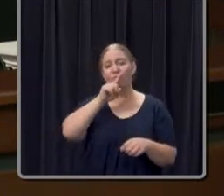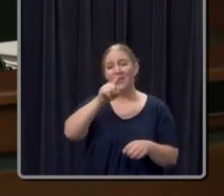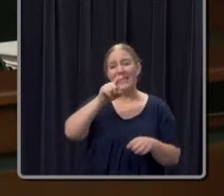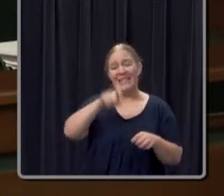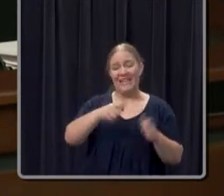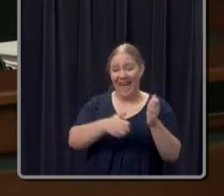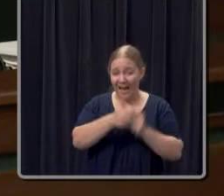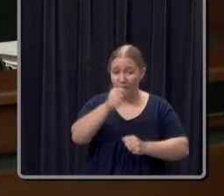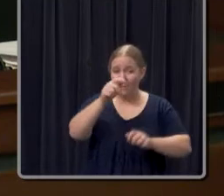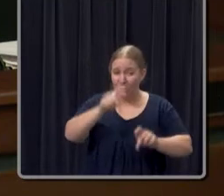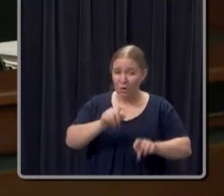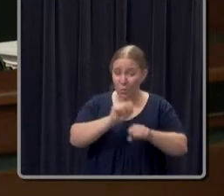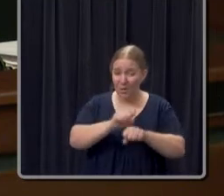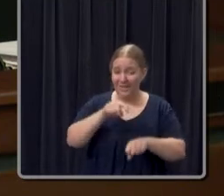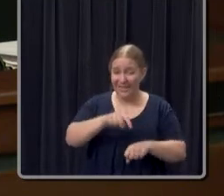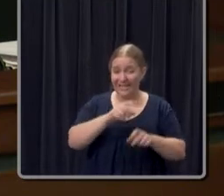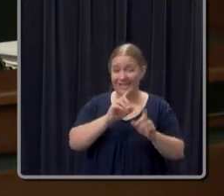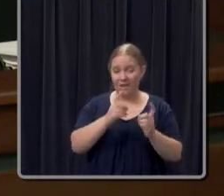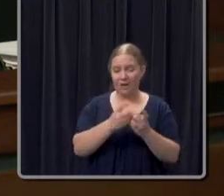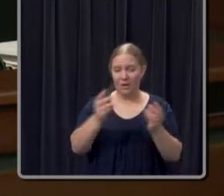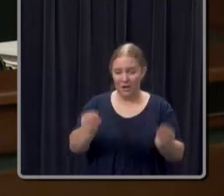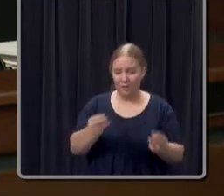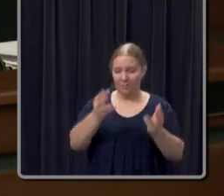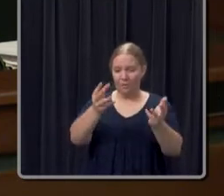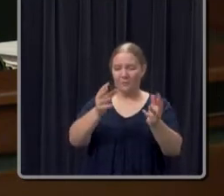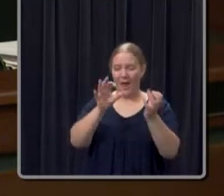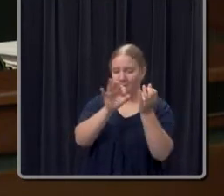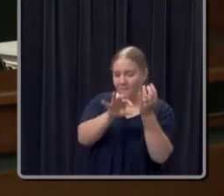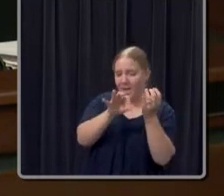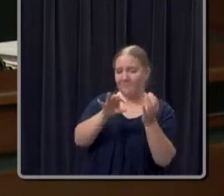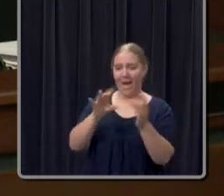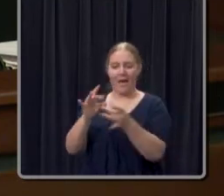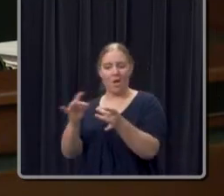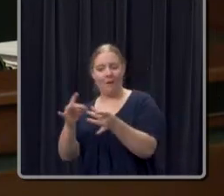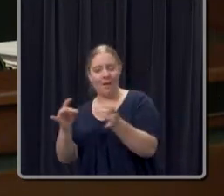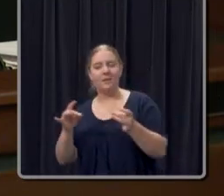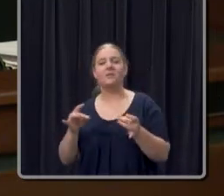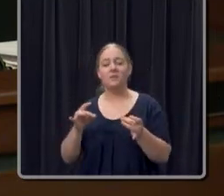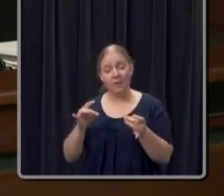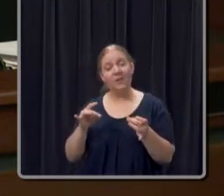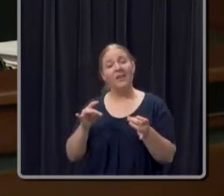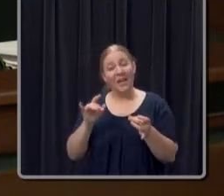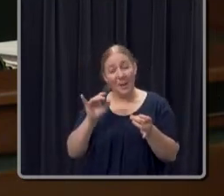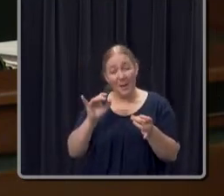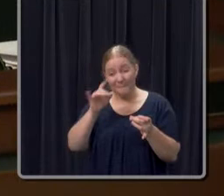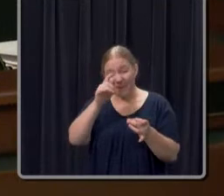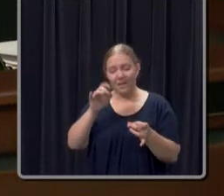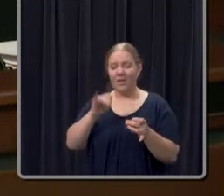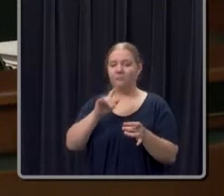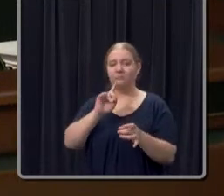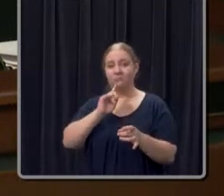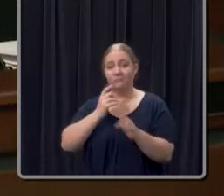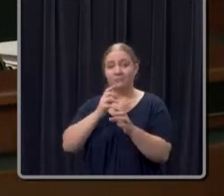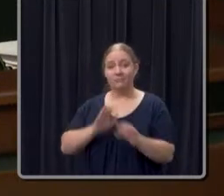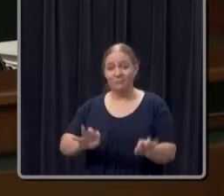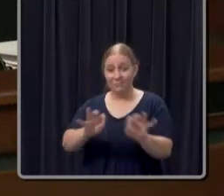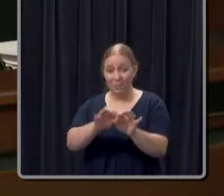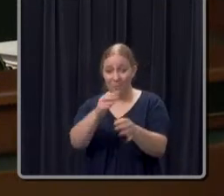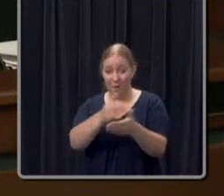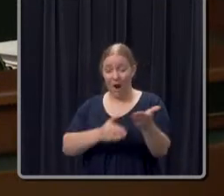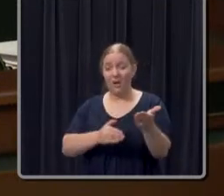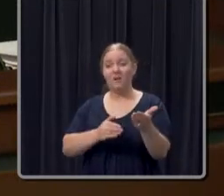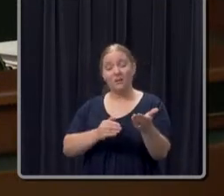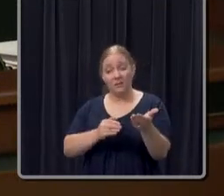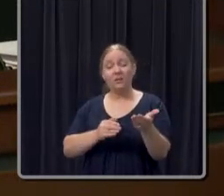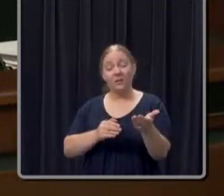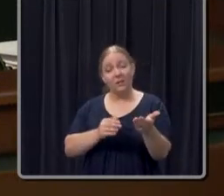every person who works with this district to provide their feedback and their commentary, because that's a critical piece